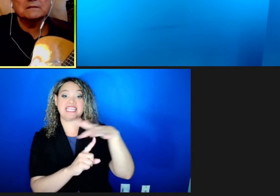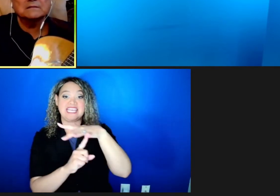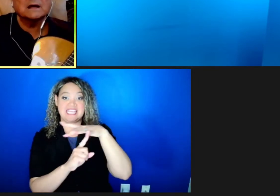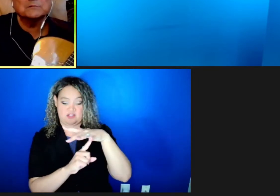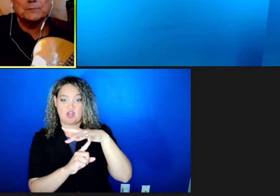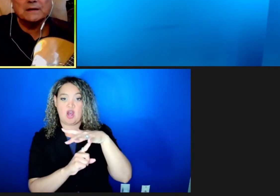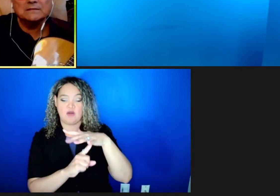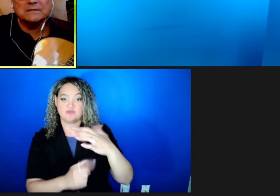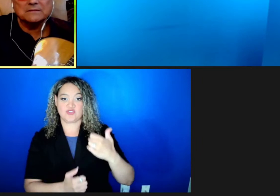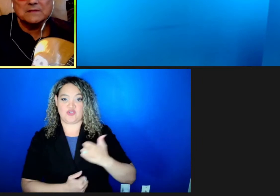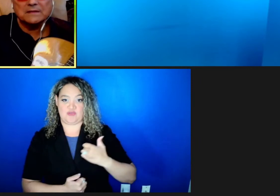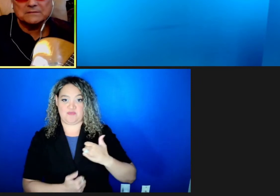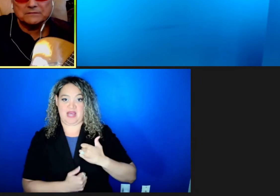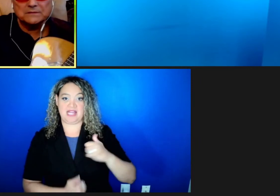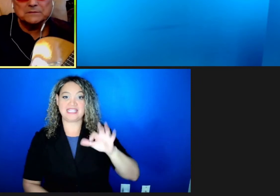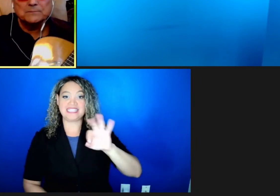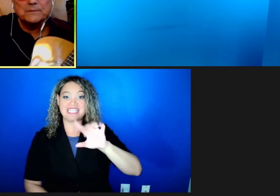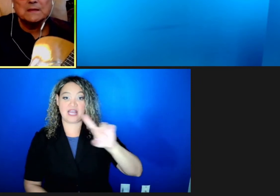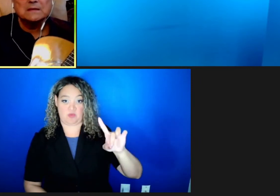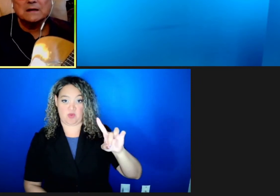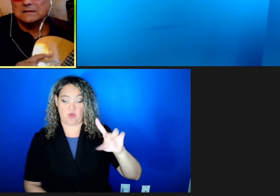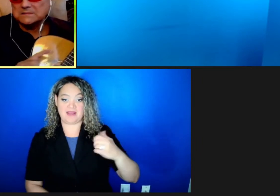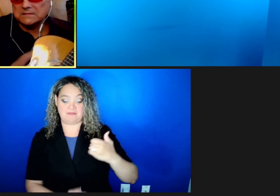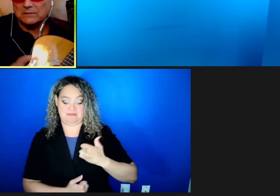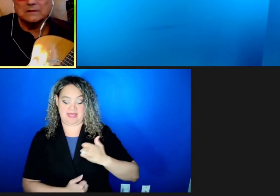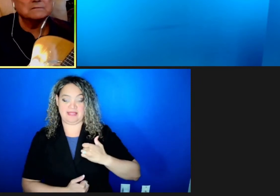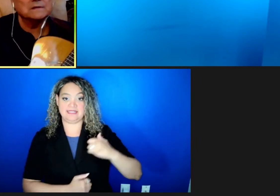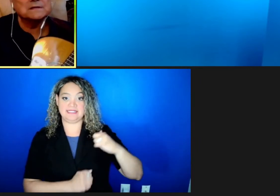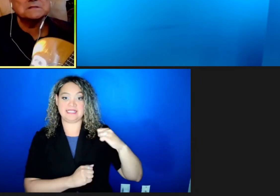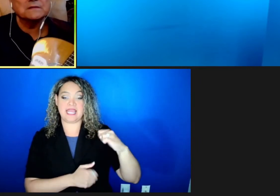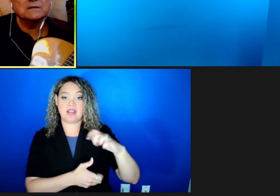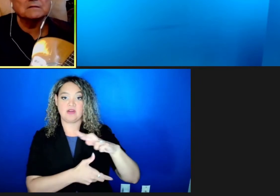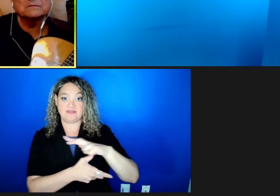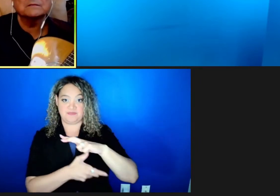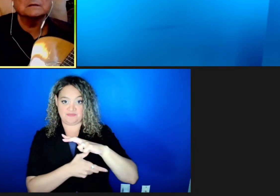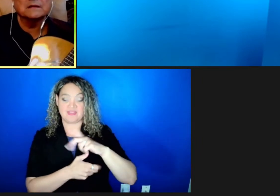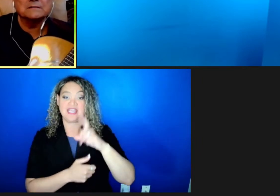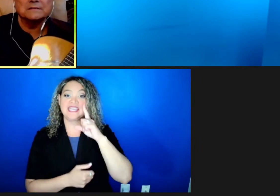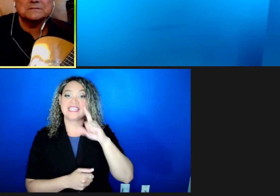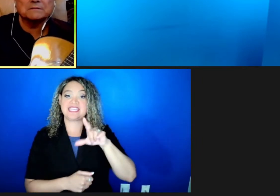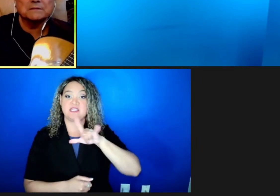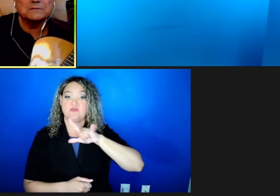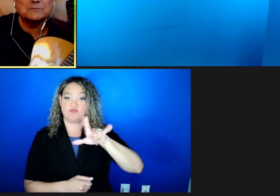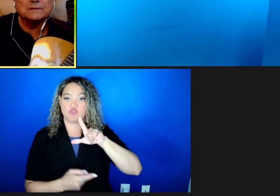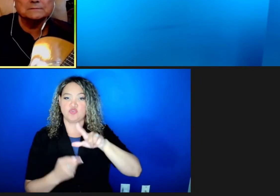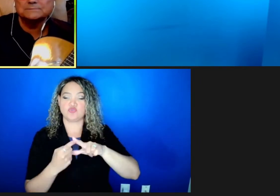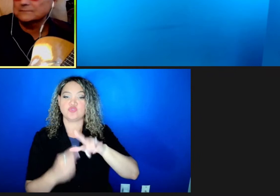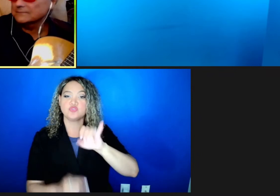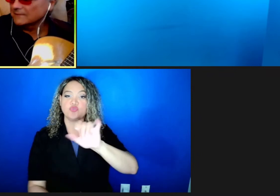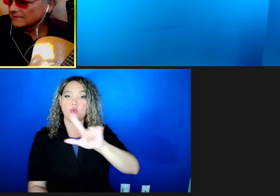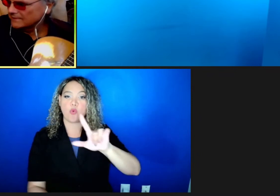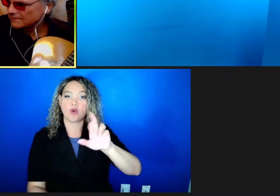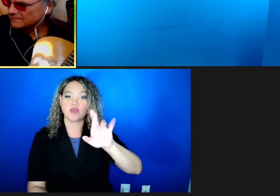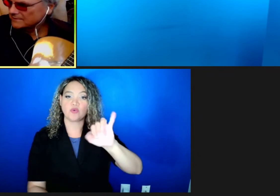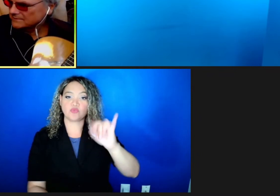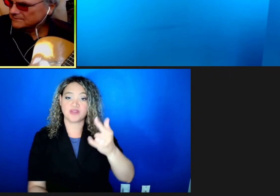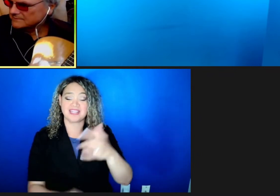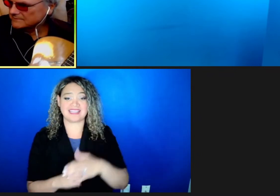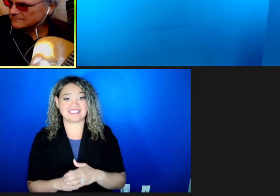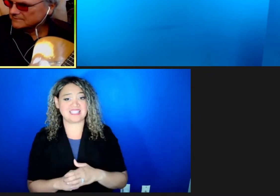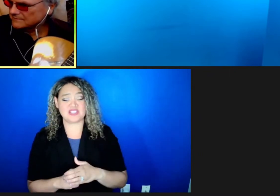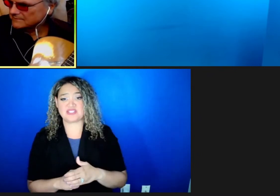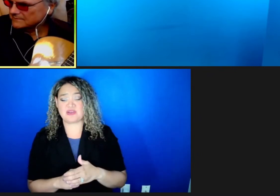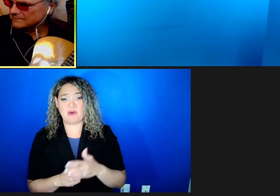military helicopter pilot, and flew to the oil rigs in the Gulf later in his career as well. A great loss to